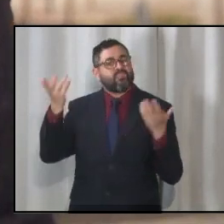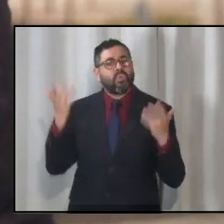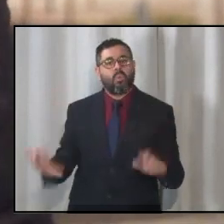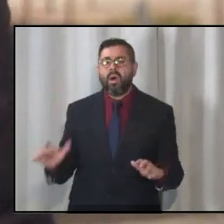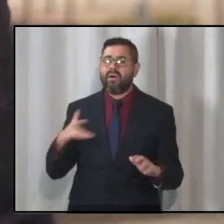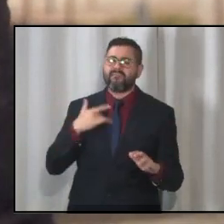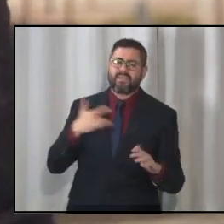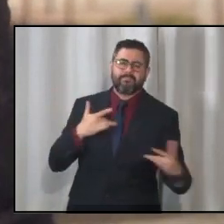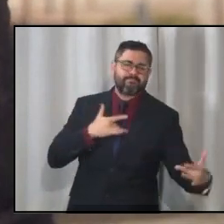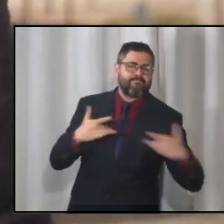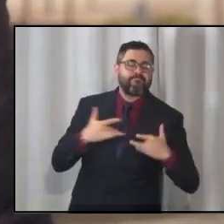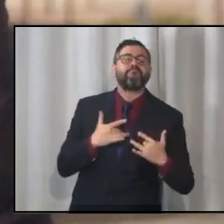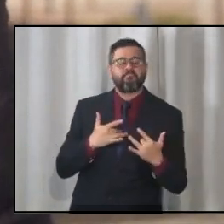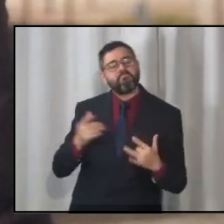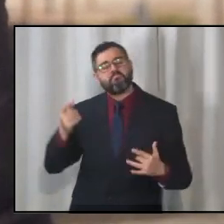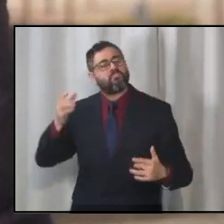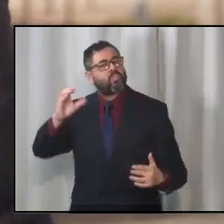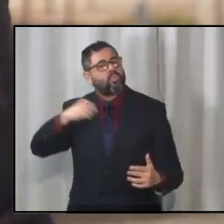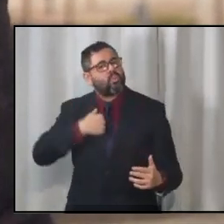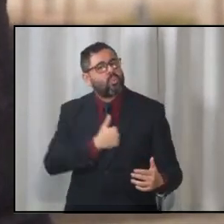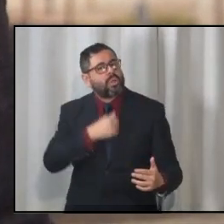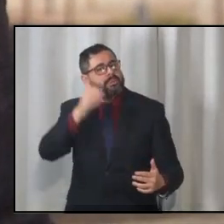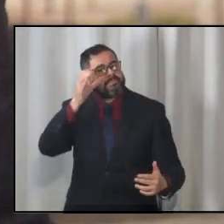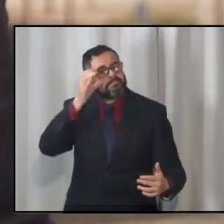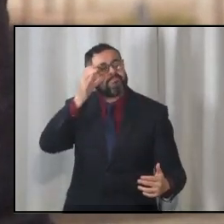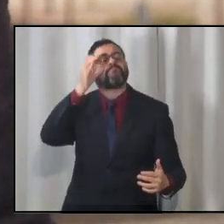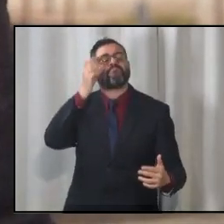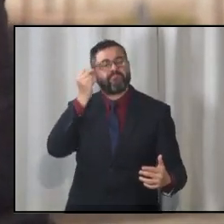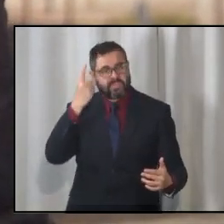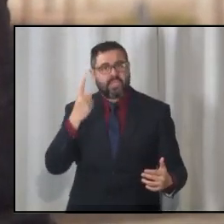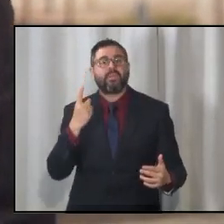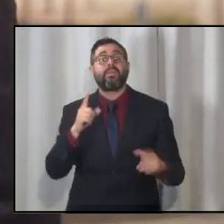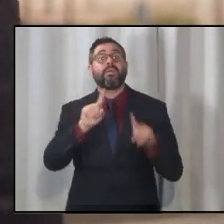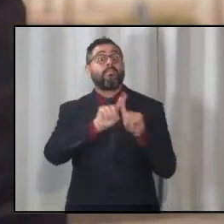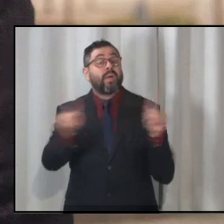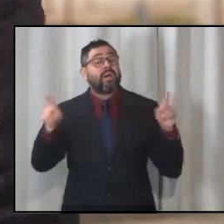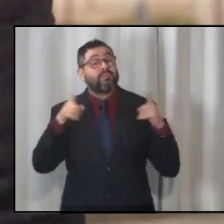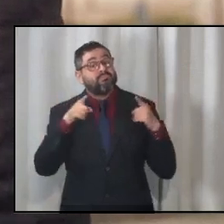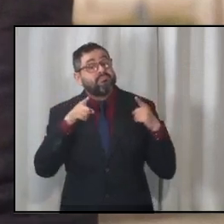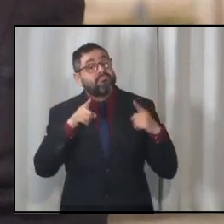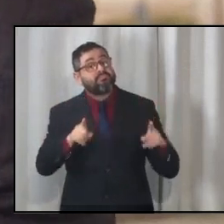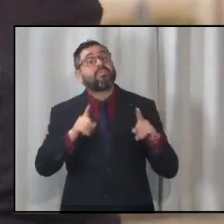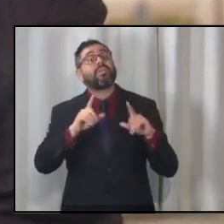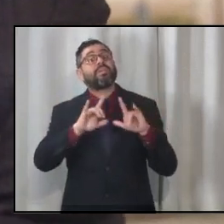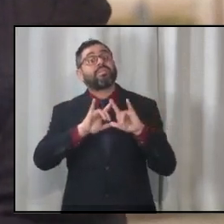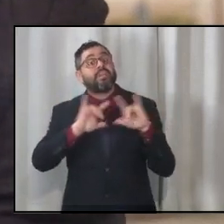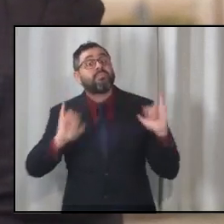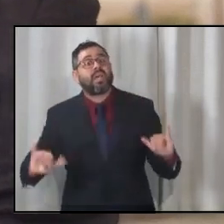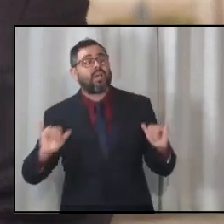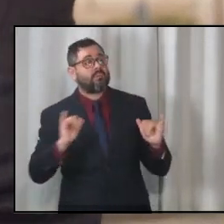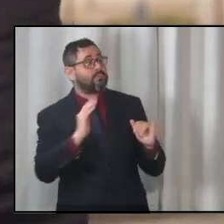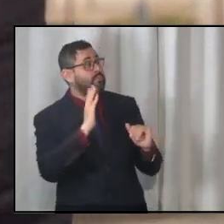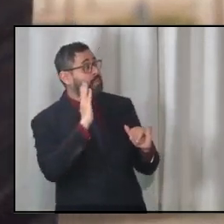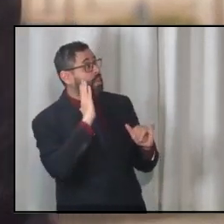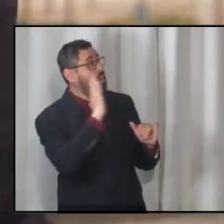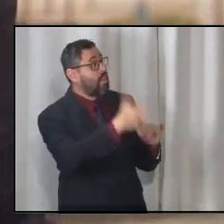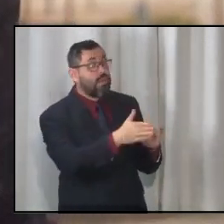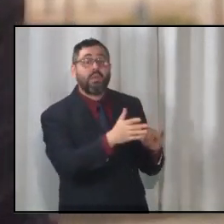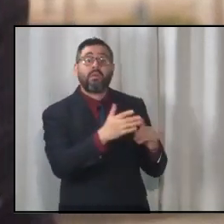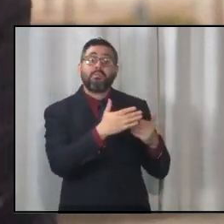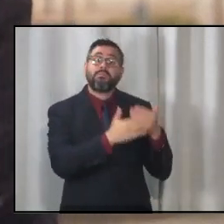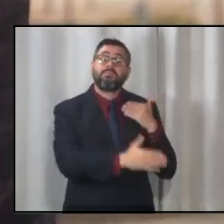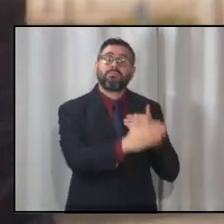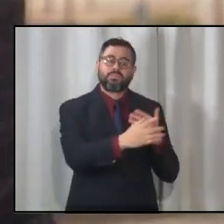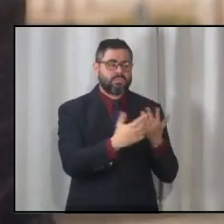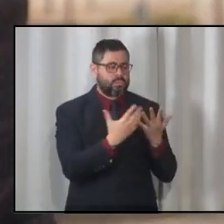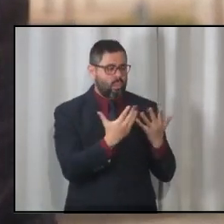who are unhoused. We also will need to make sure that we connect with our neighborhood leaders as we discuss our path forward. And so I'll